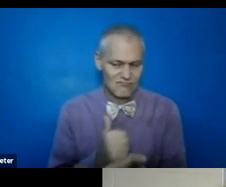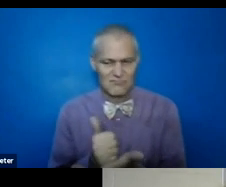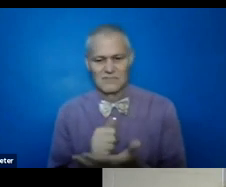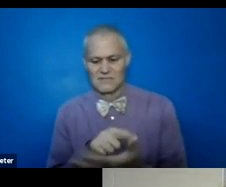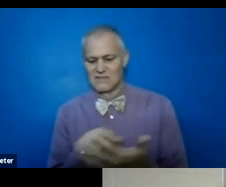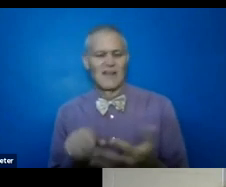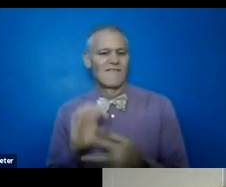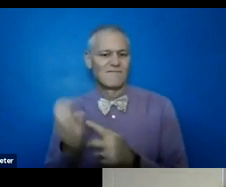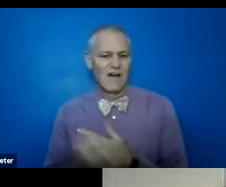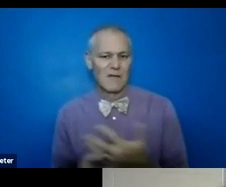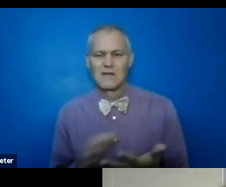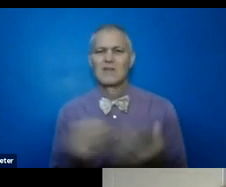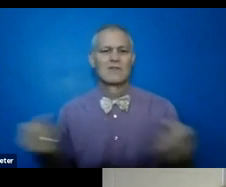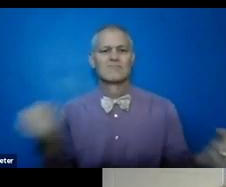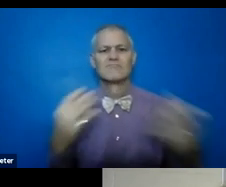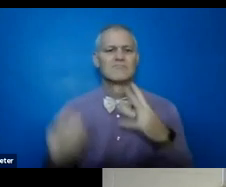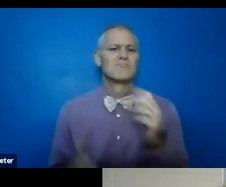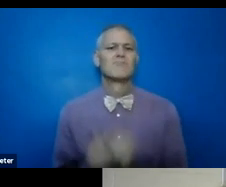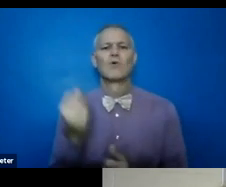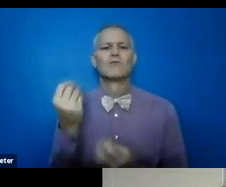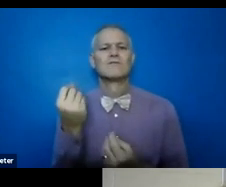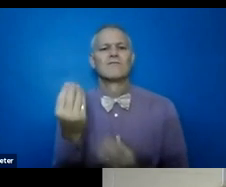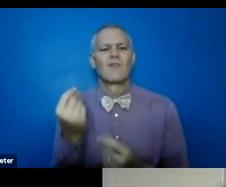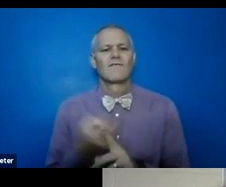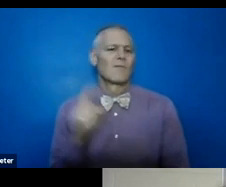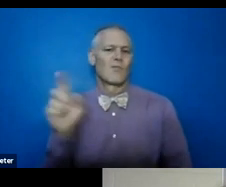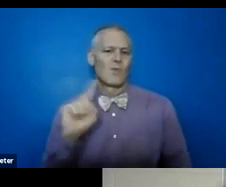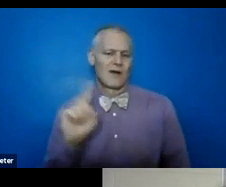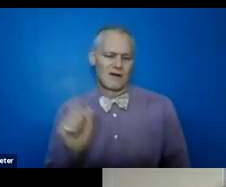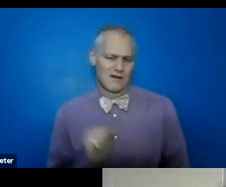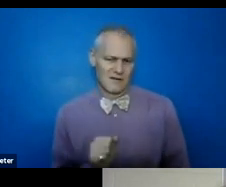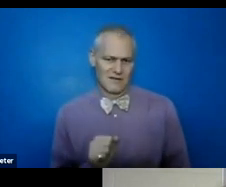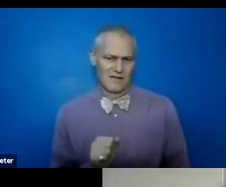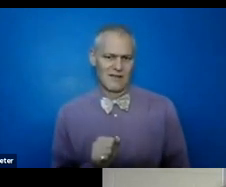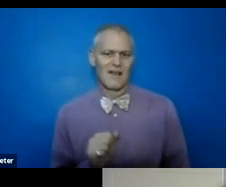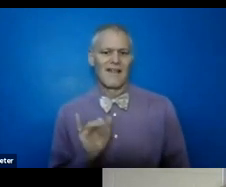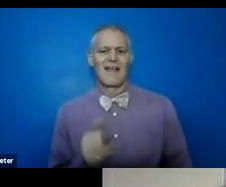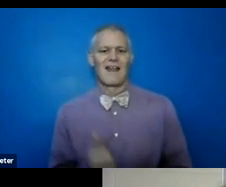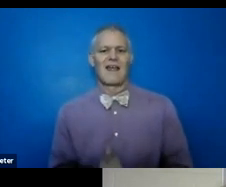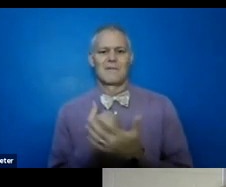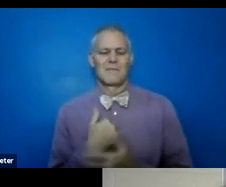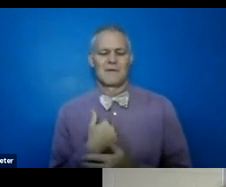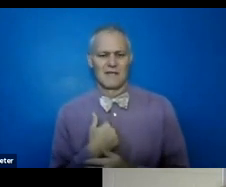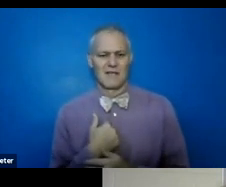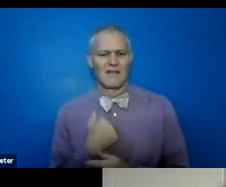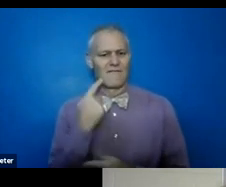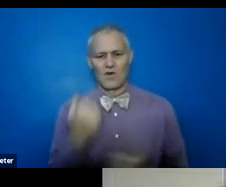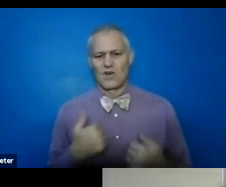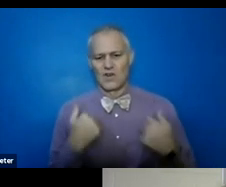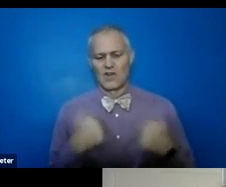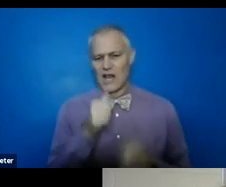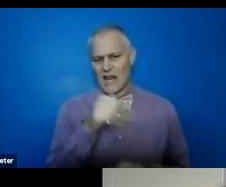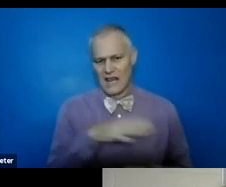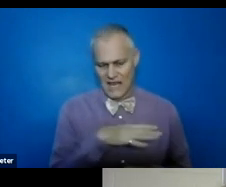things that you're receiving the most information from? And then that helps me out. But for the young ladies, it's a